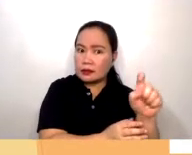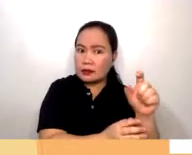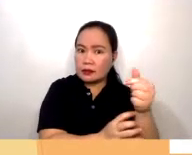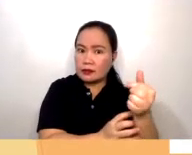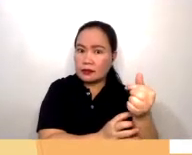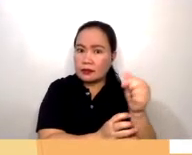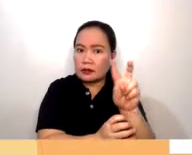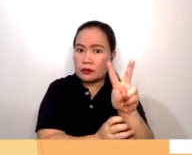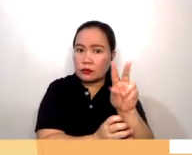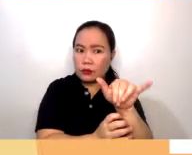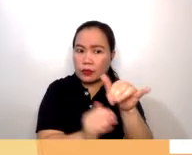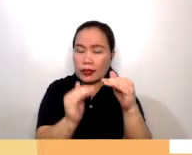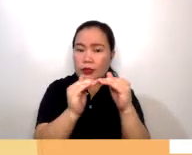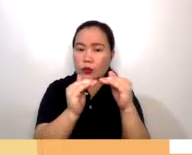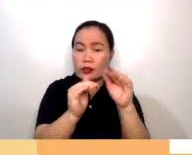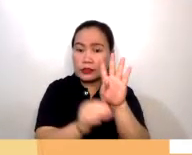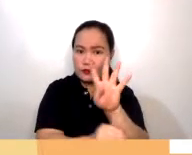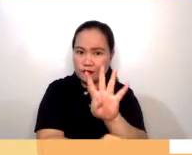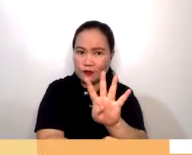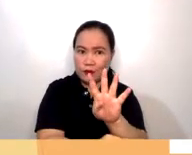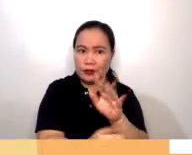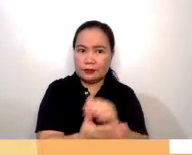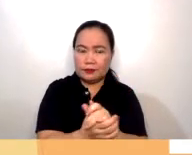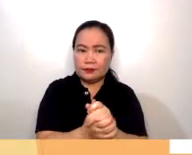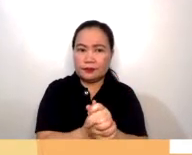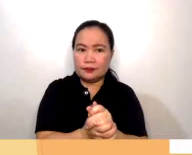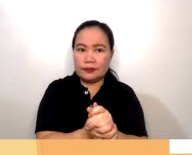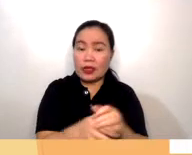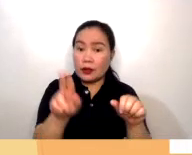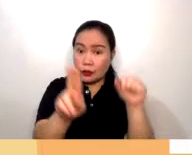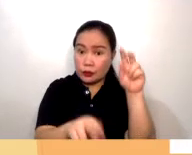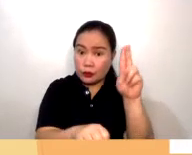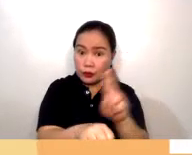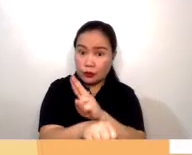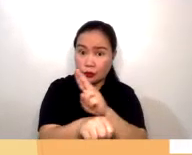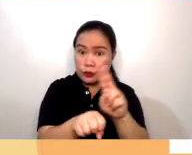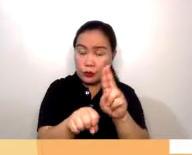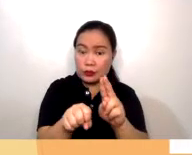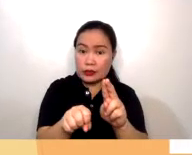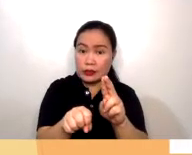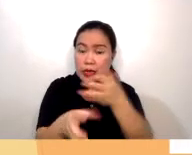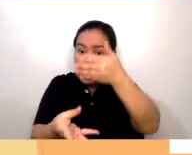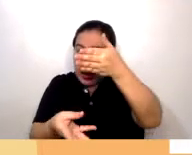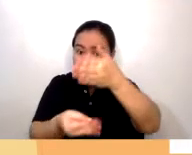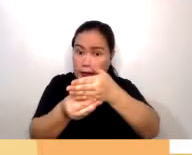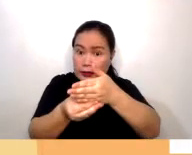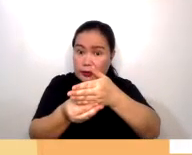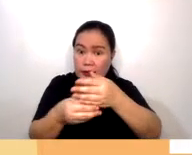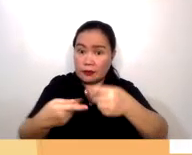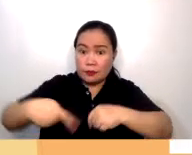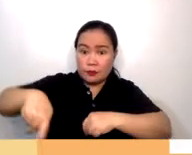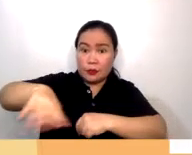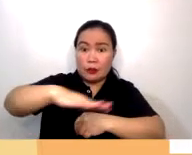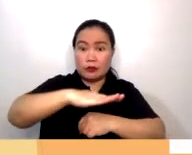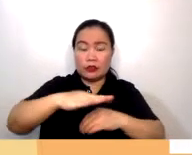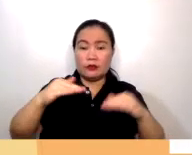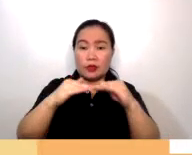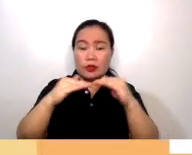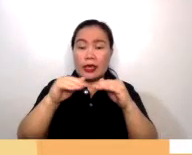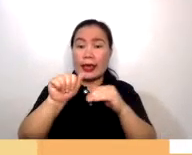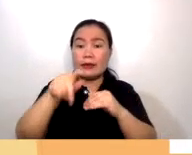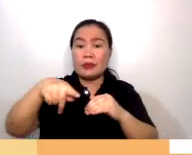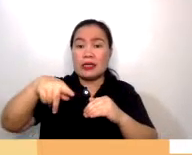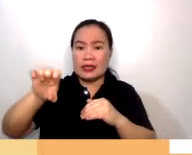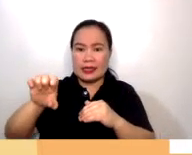6x plus 2y equals 4. So use APE. So again, APE